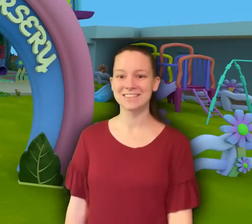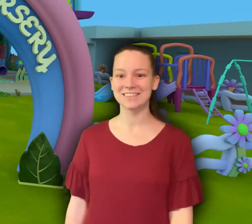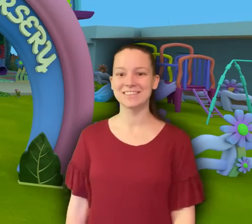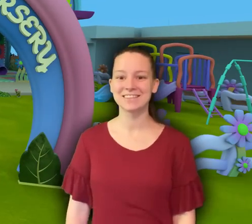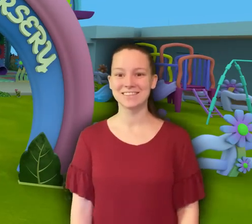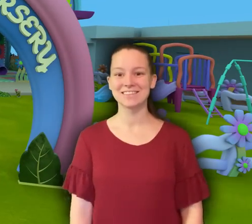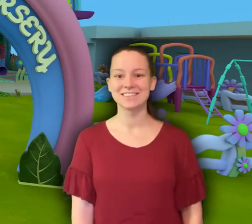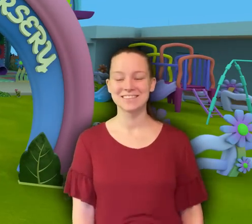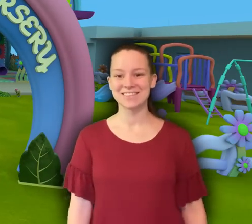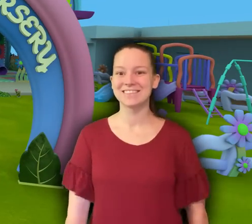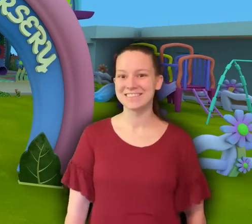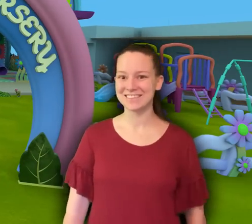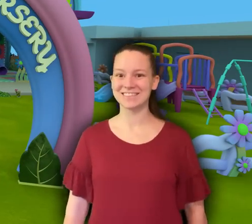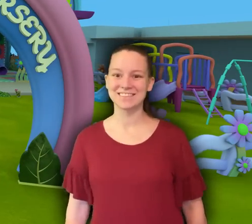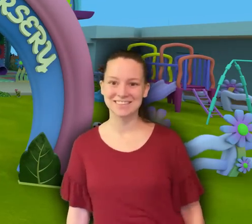friends